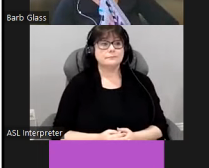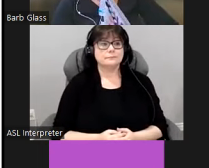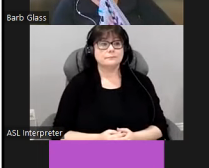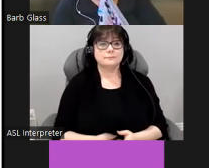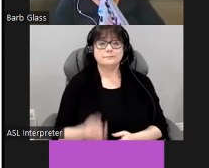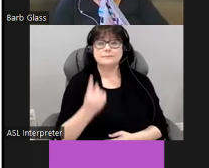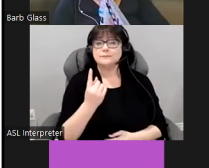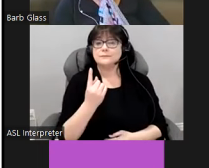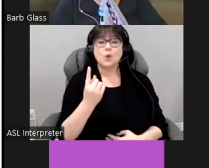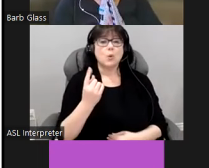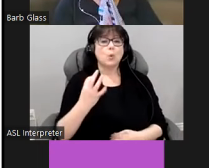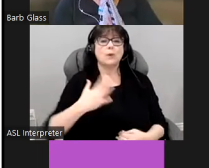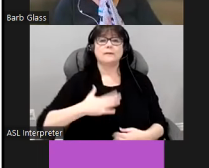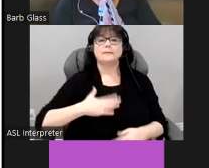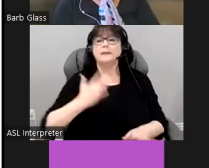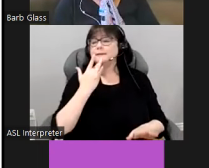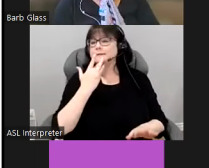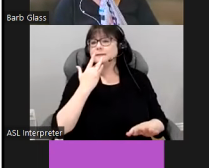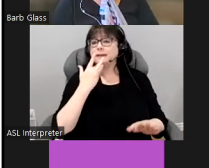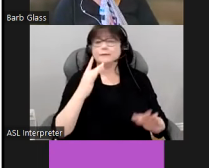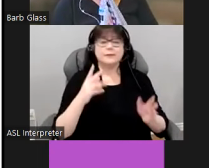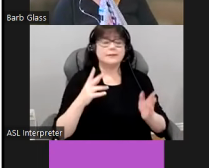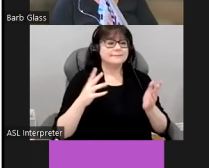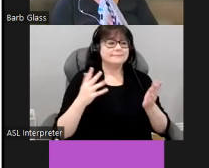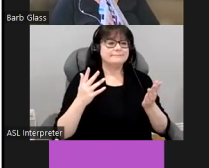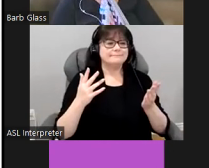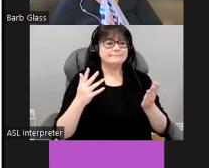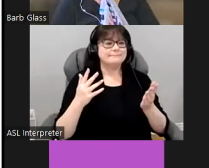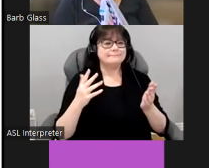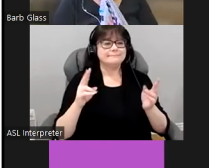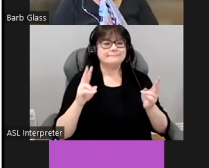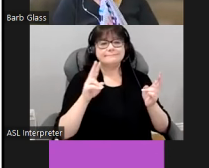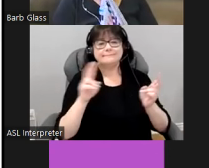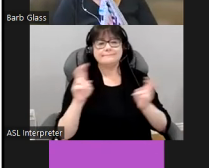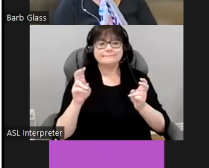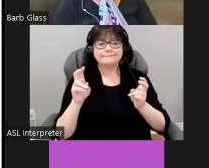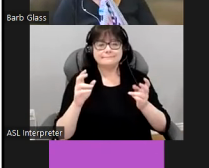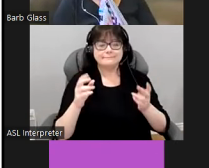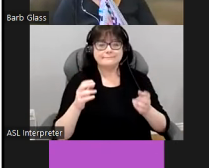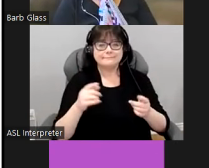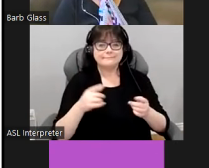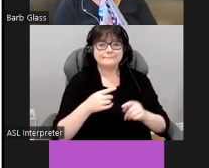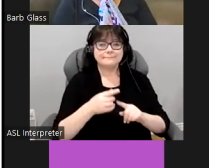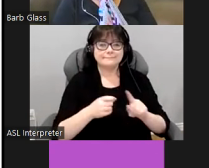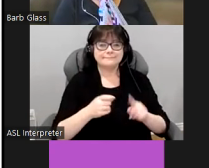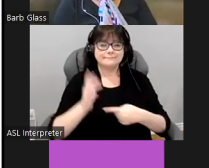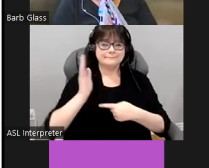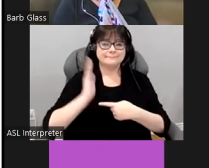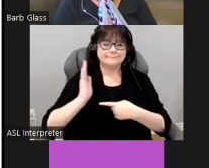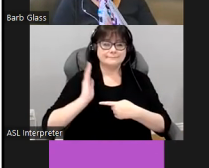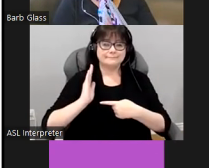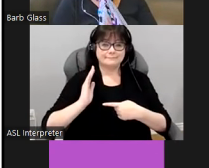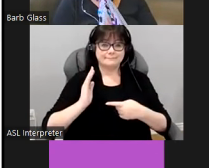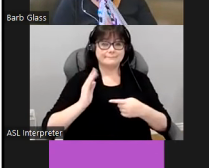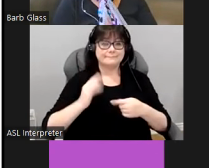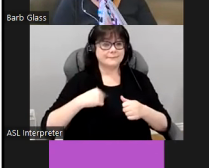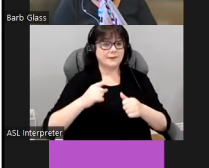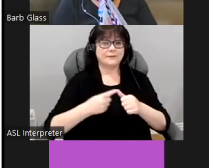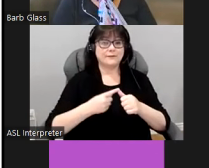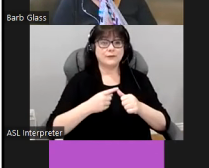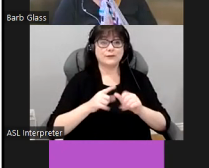favorite phrases or sort of catchphrases from back at the time when I was first starting to work with